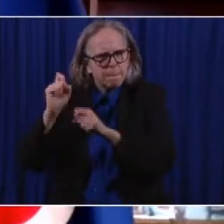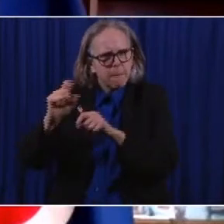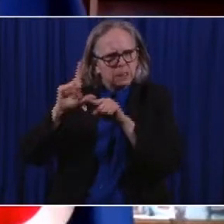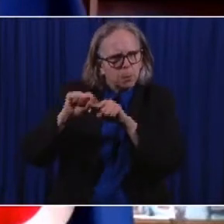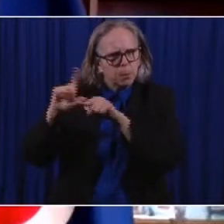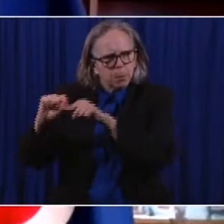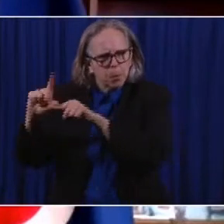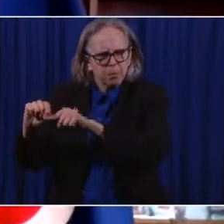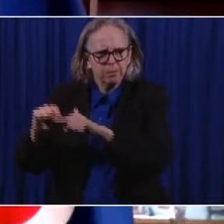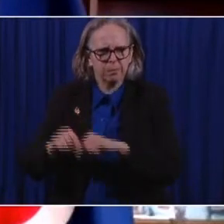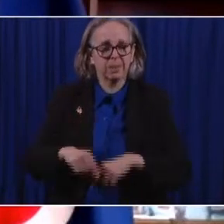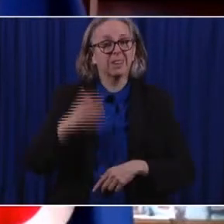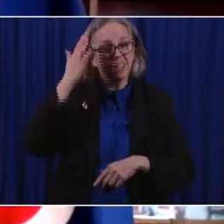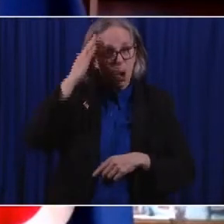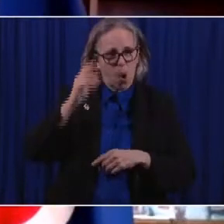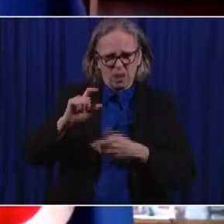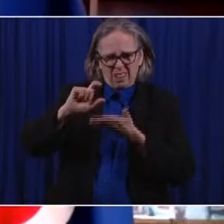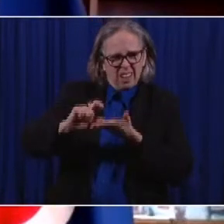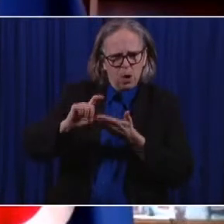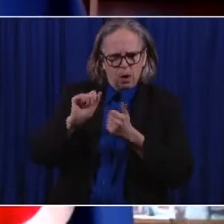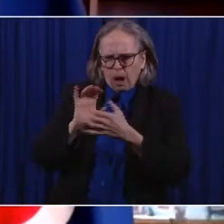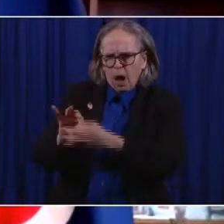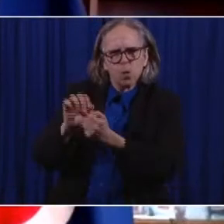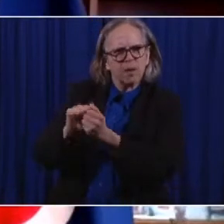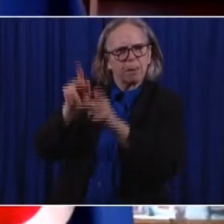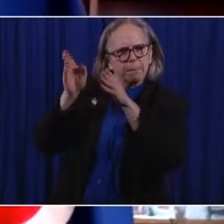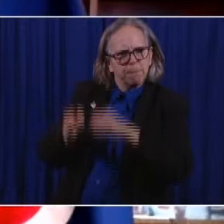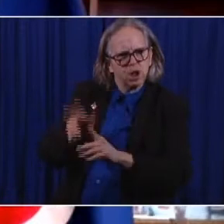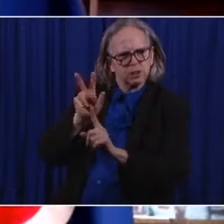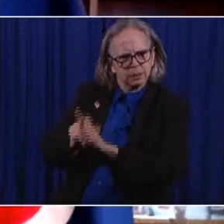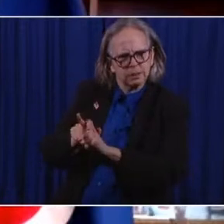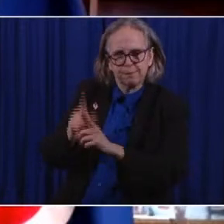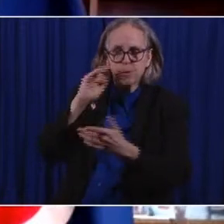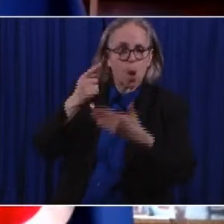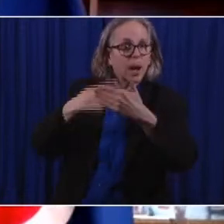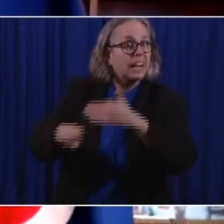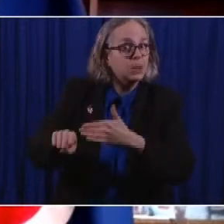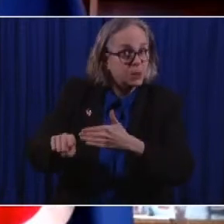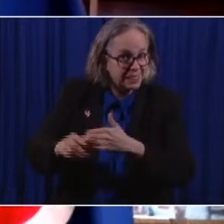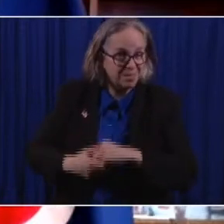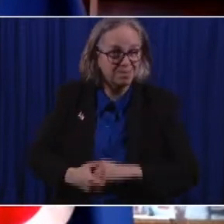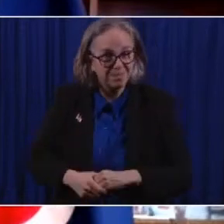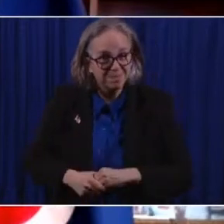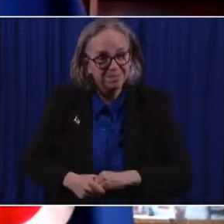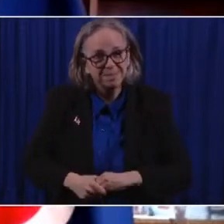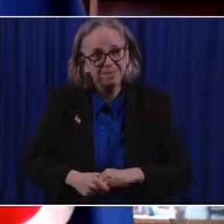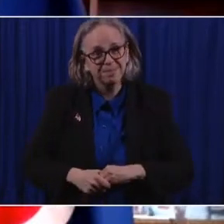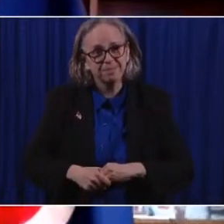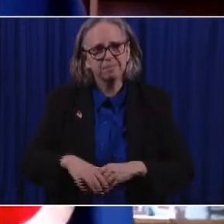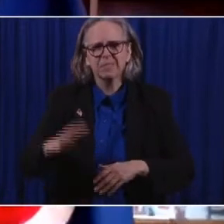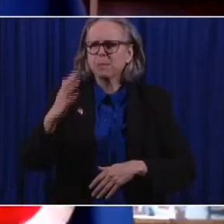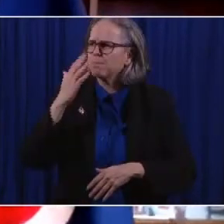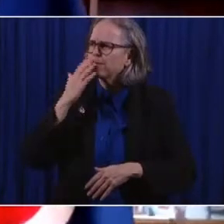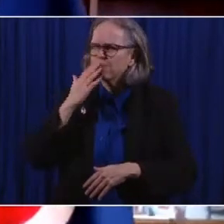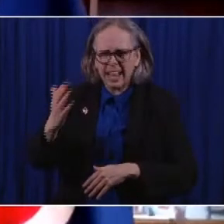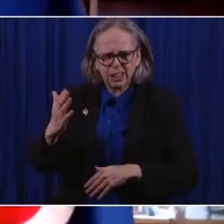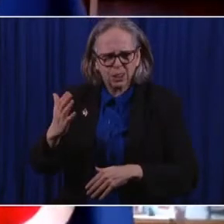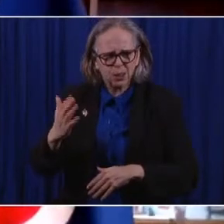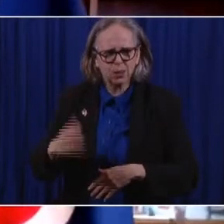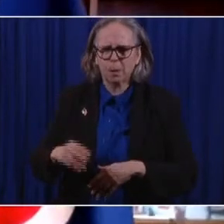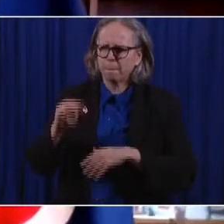vaccine when we start next week. And I want to thank Miami County, the public health officials, their